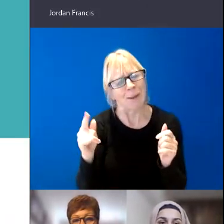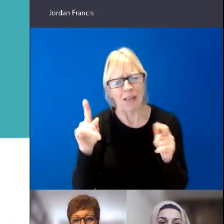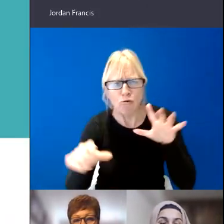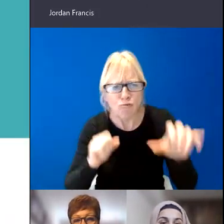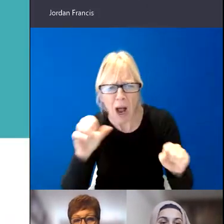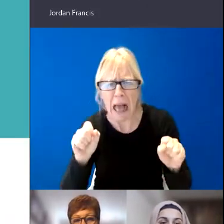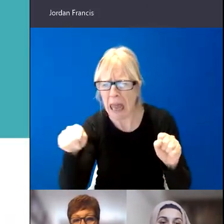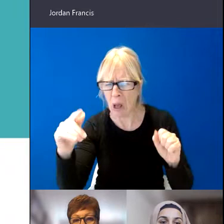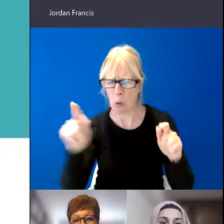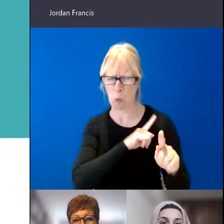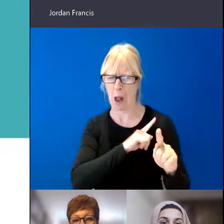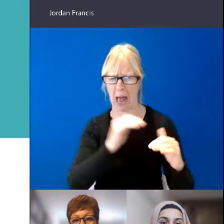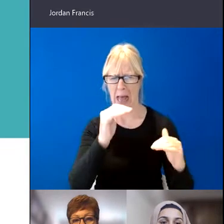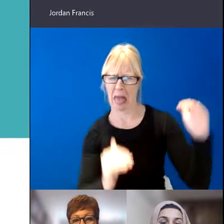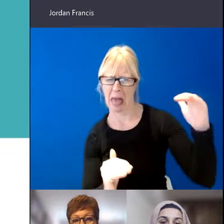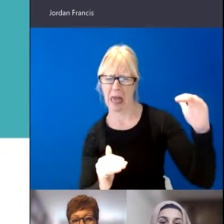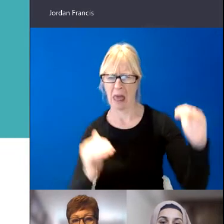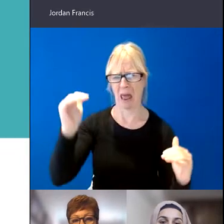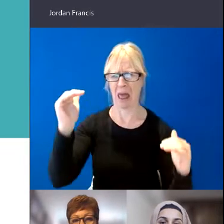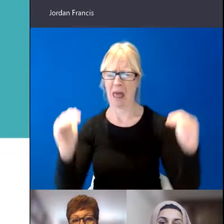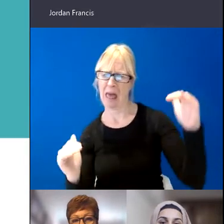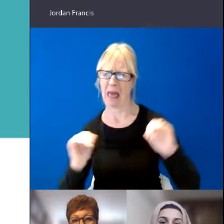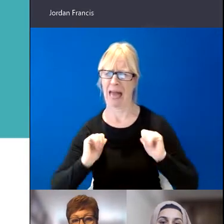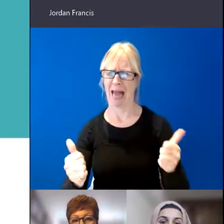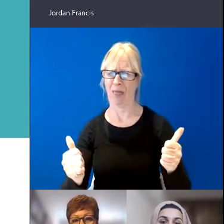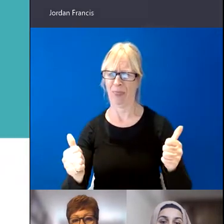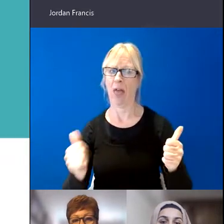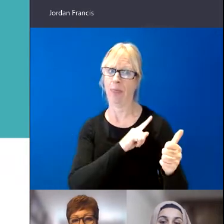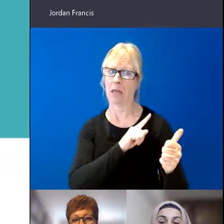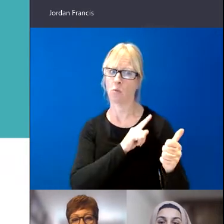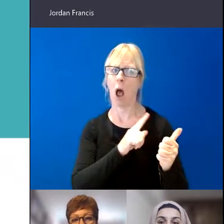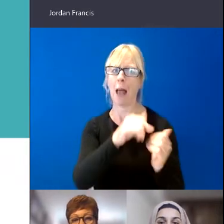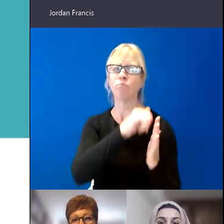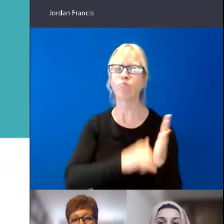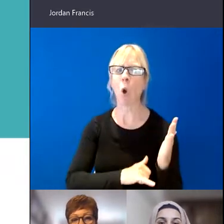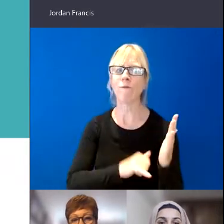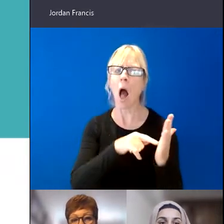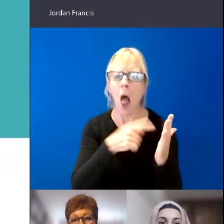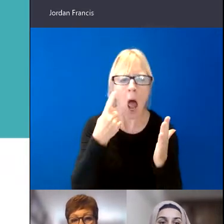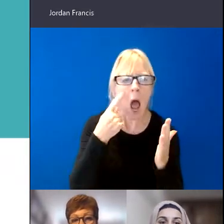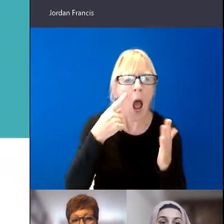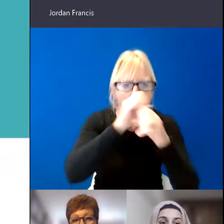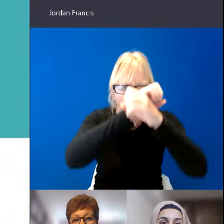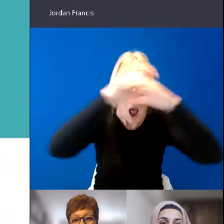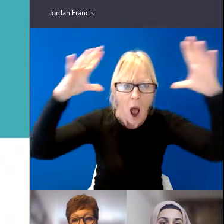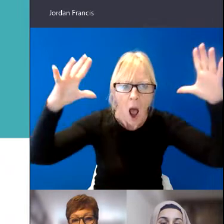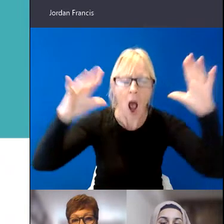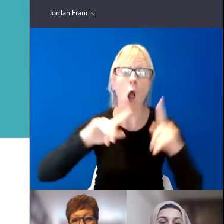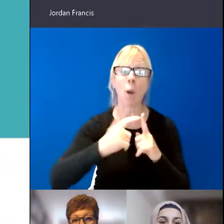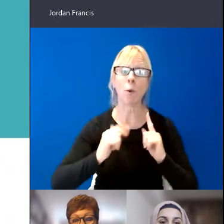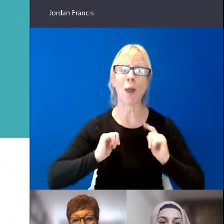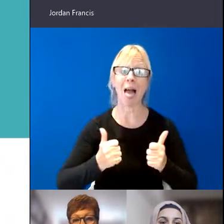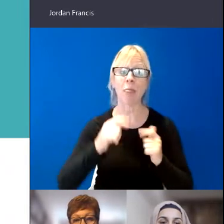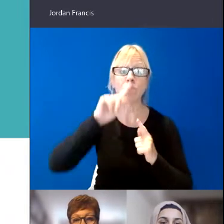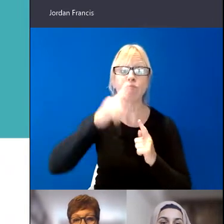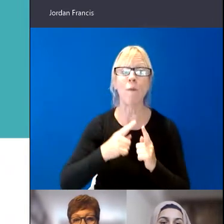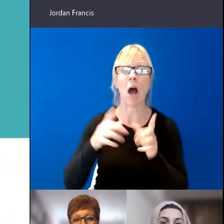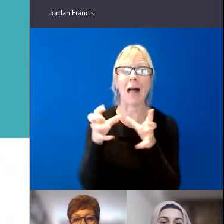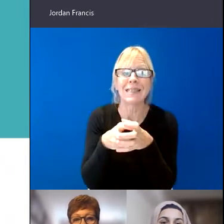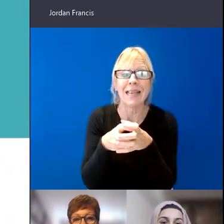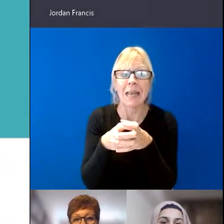inequalities, and this is where our community health profiles come in. The Public Health Communities team have, in partnership, developed